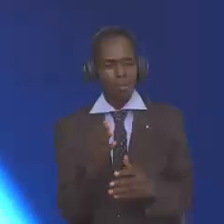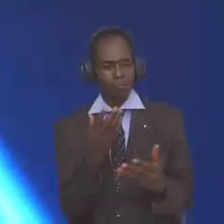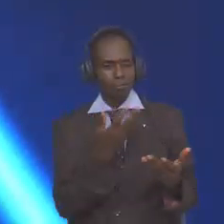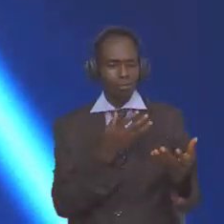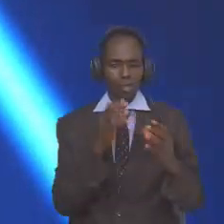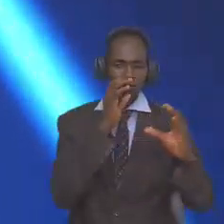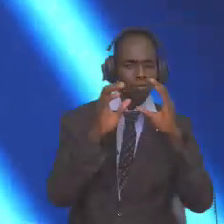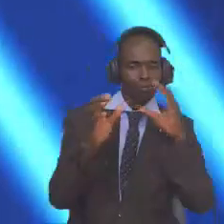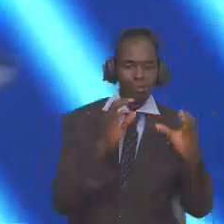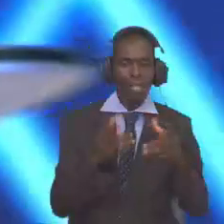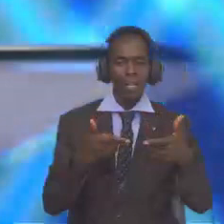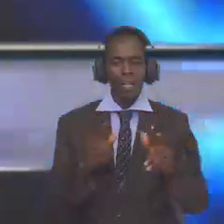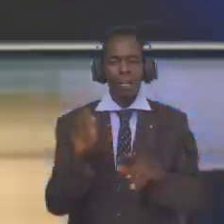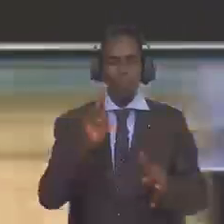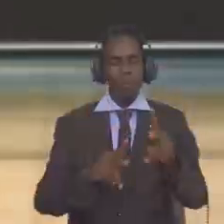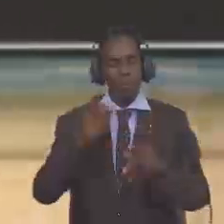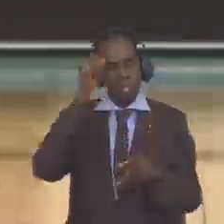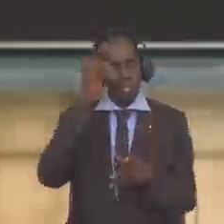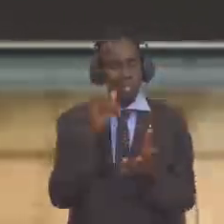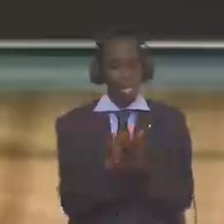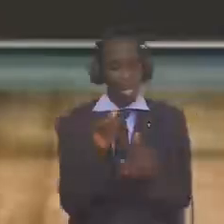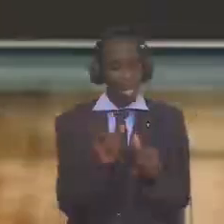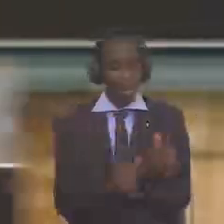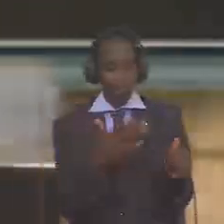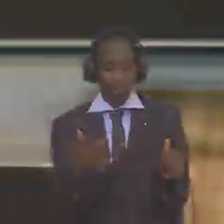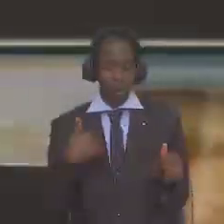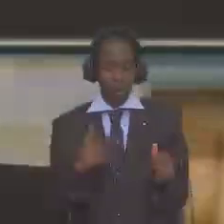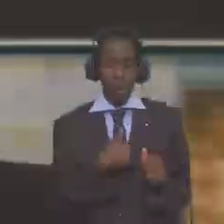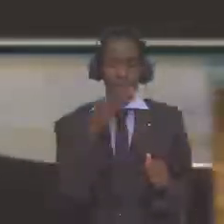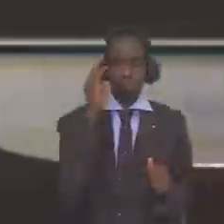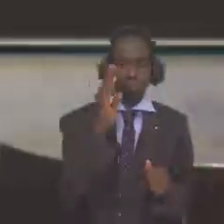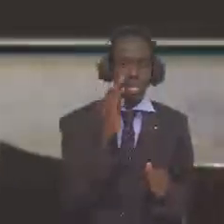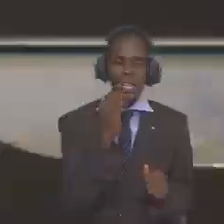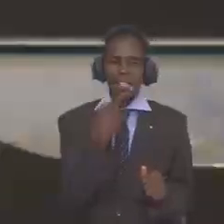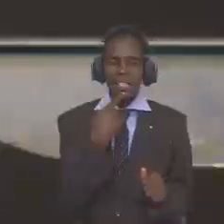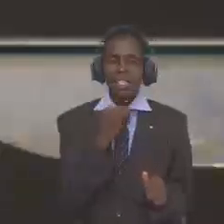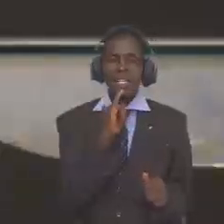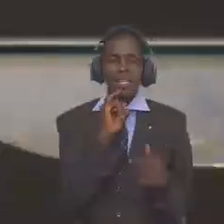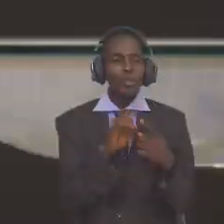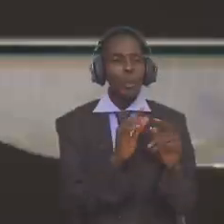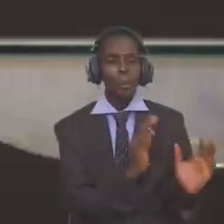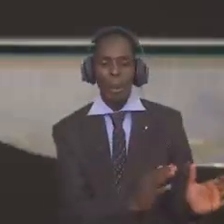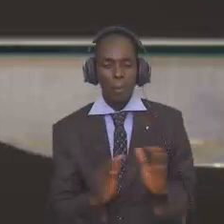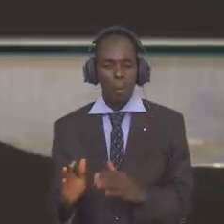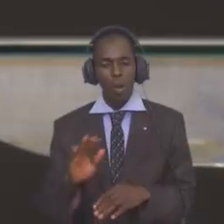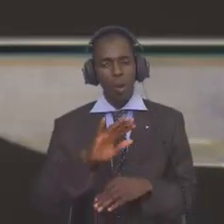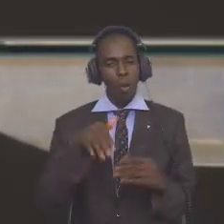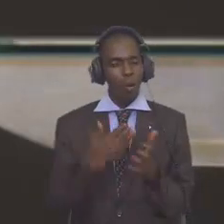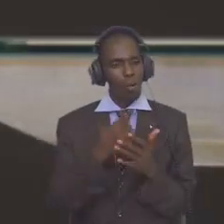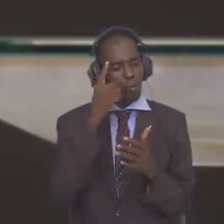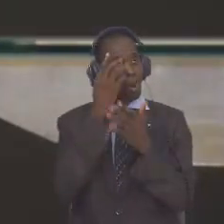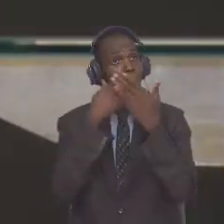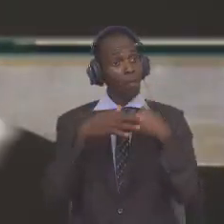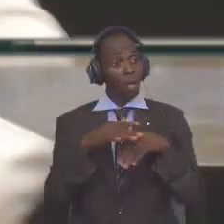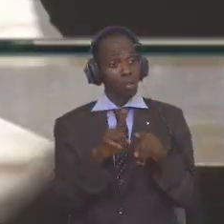them understand that everything we preach, everything we say is to prepare them for heaven. But in preparing